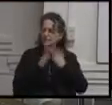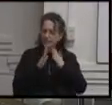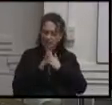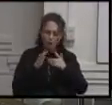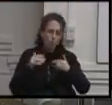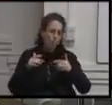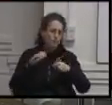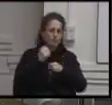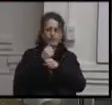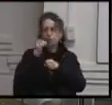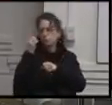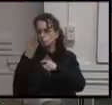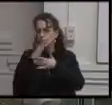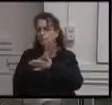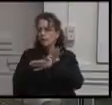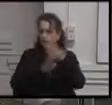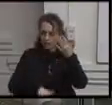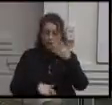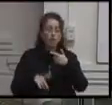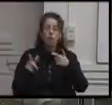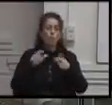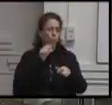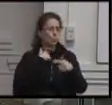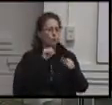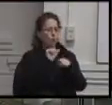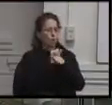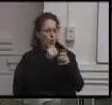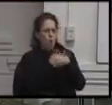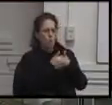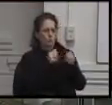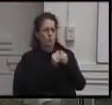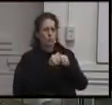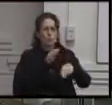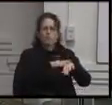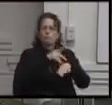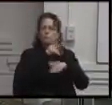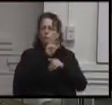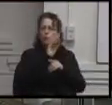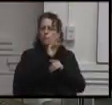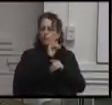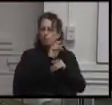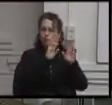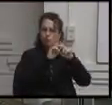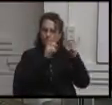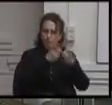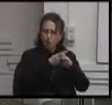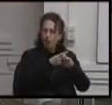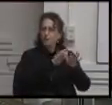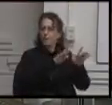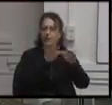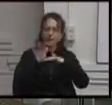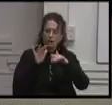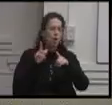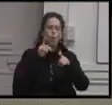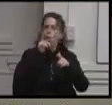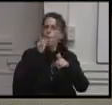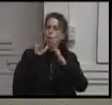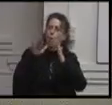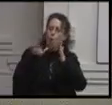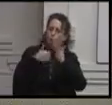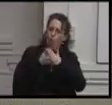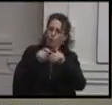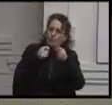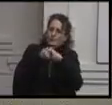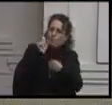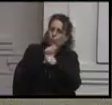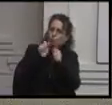concert with our probation officers, because all the people we're dealing with are coming back while they're under supervision. That makes